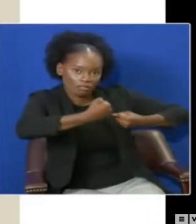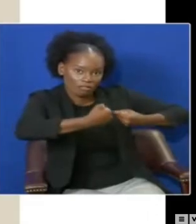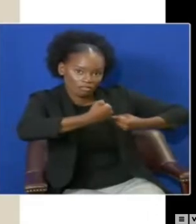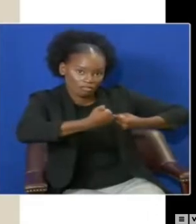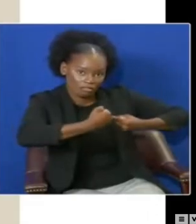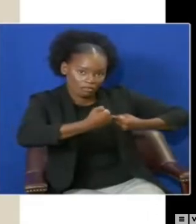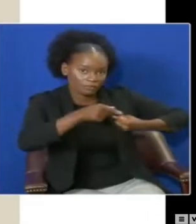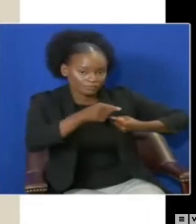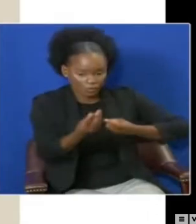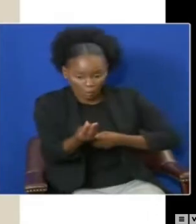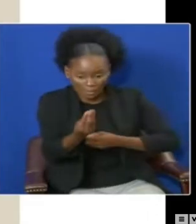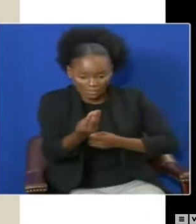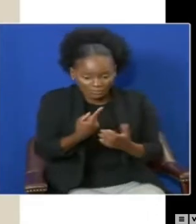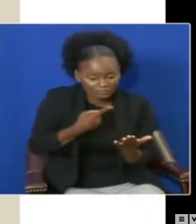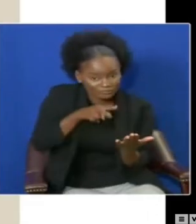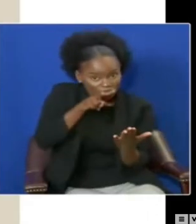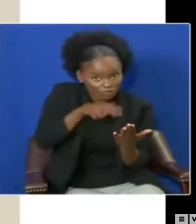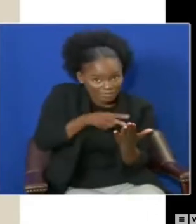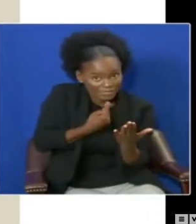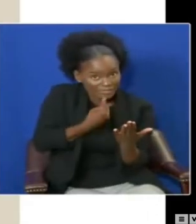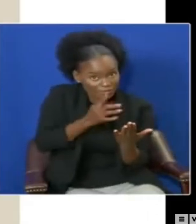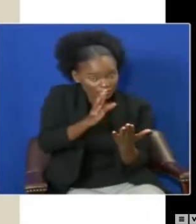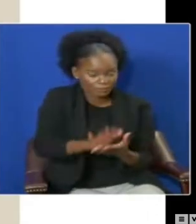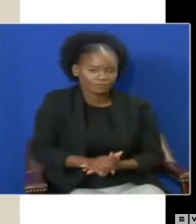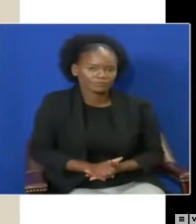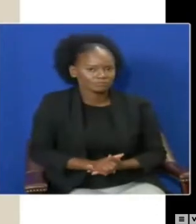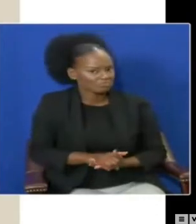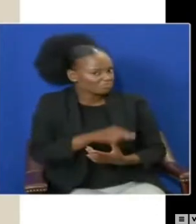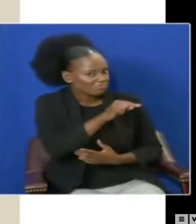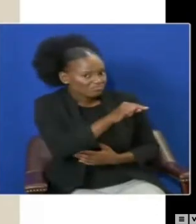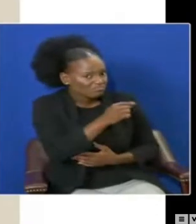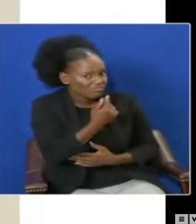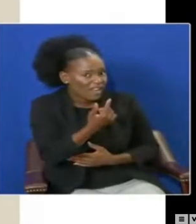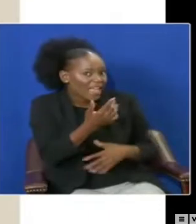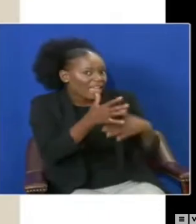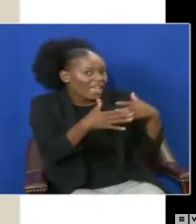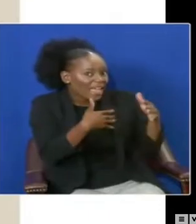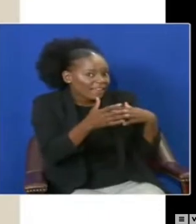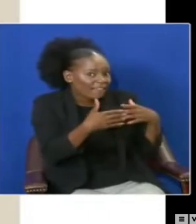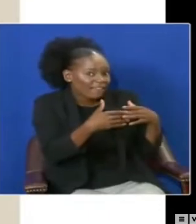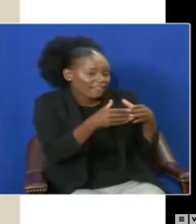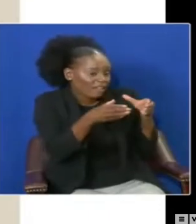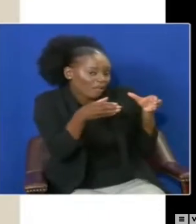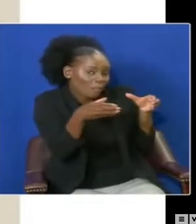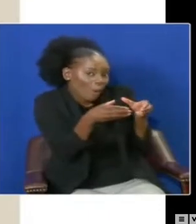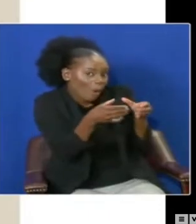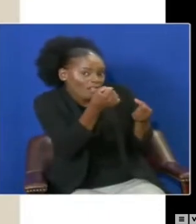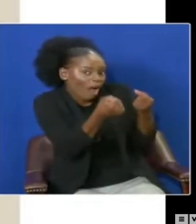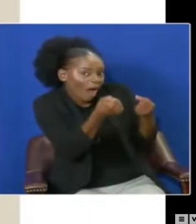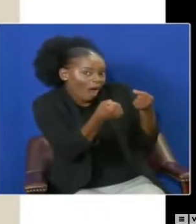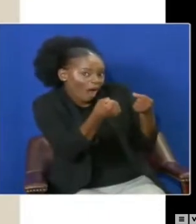says, don't you have any small car I can use meantime?